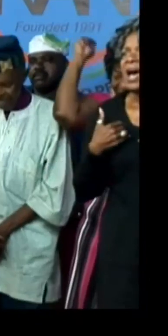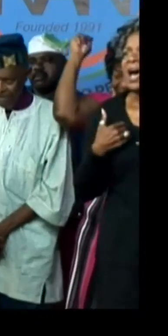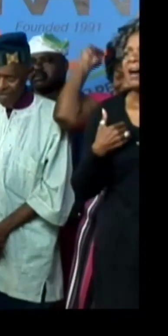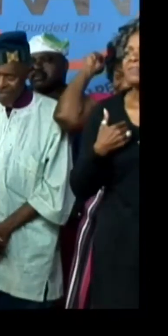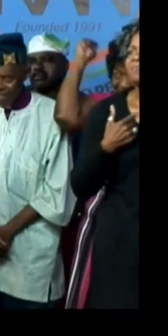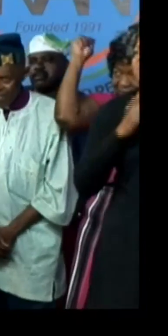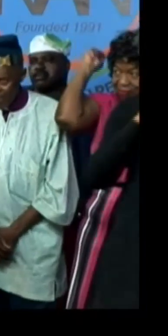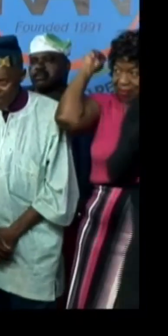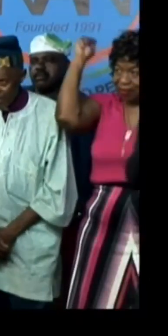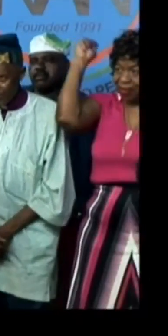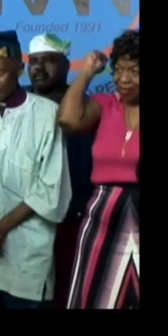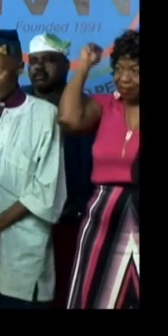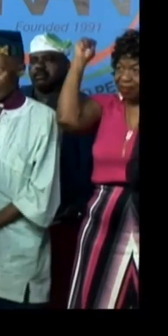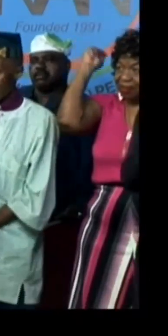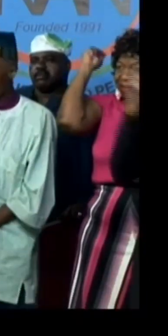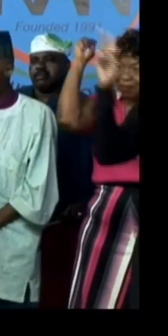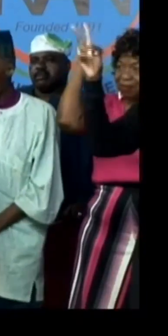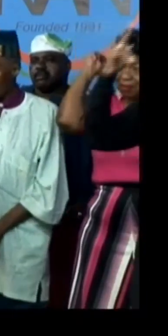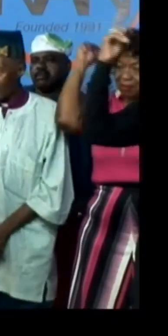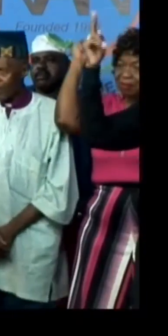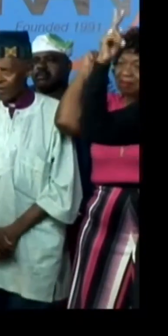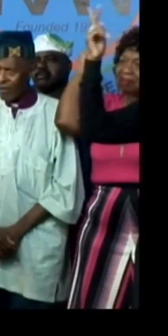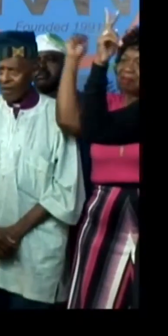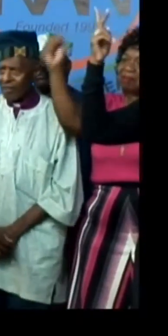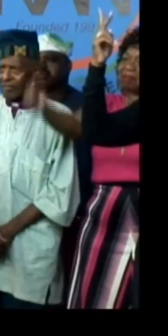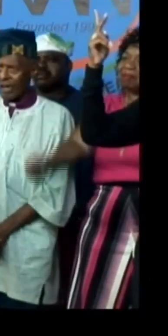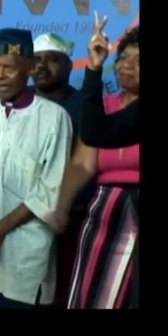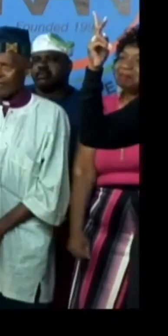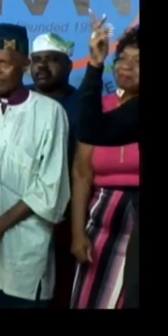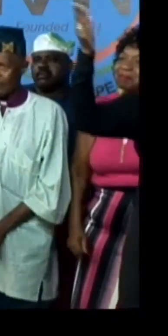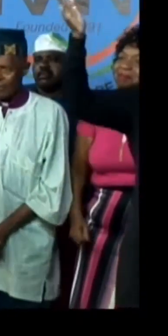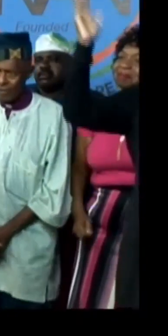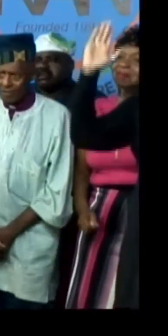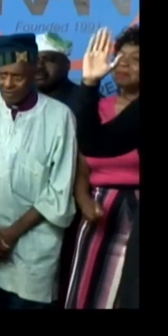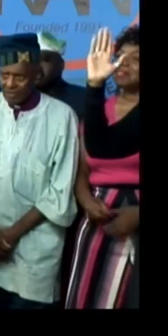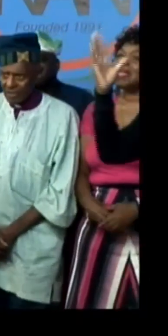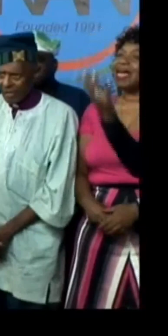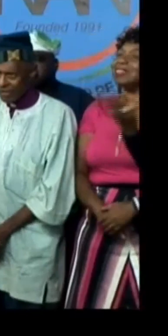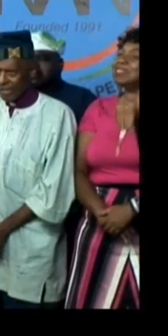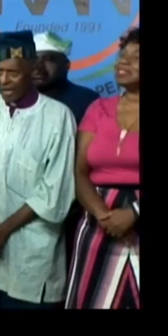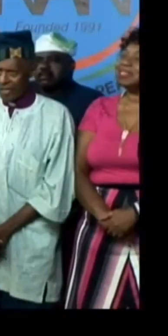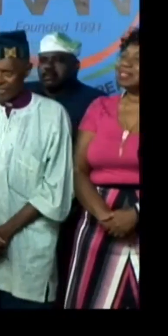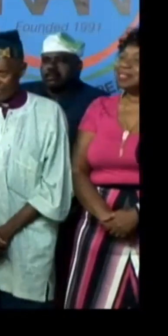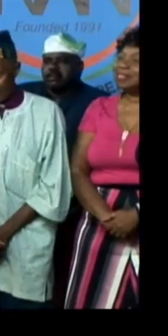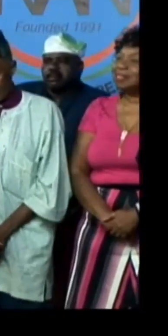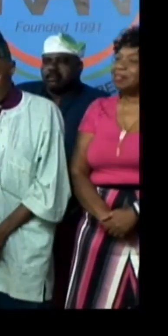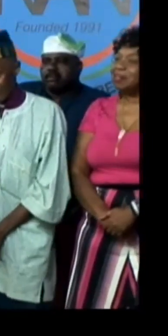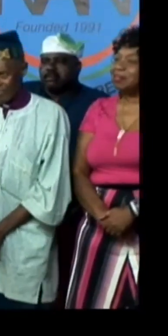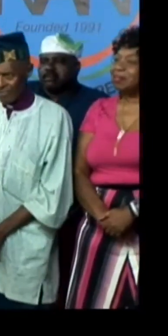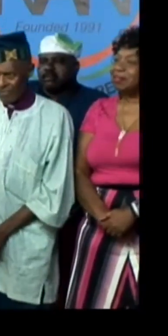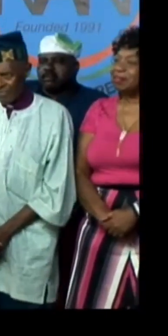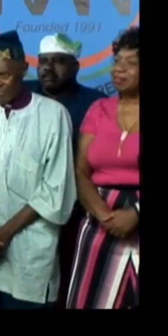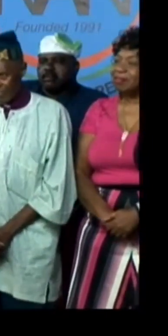over your circumstance. He didn't bring us this far to leave us now.